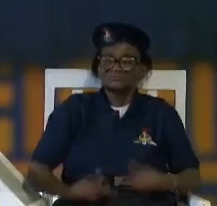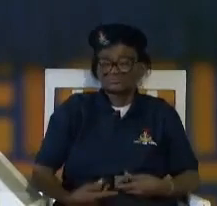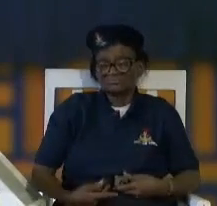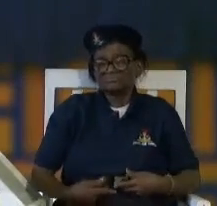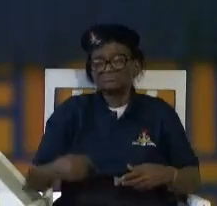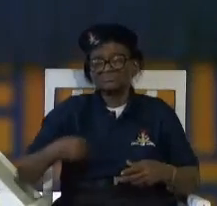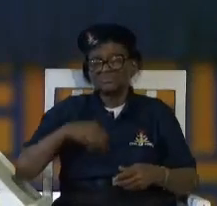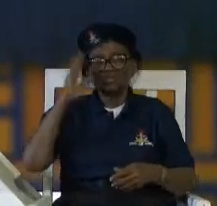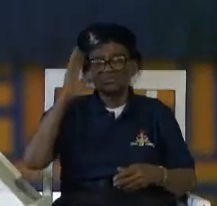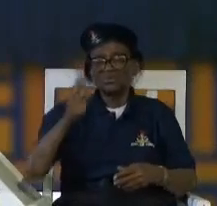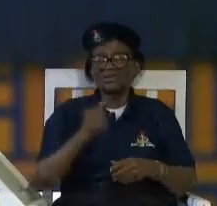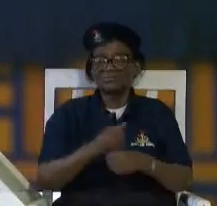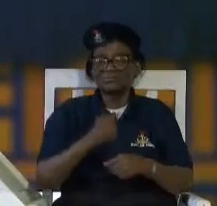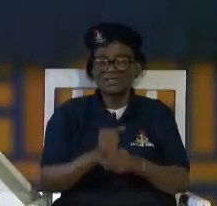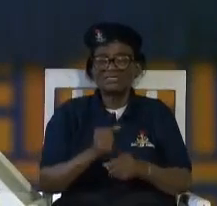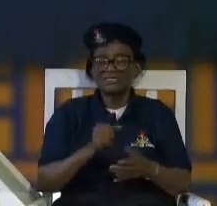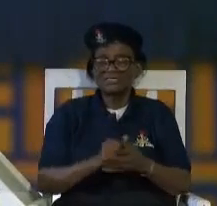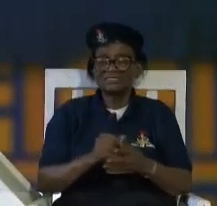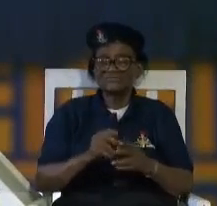We will make it very soon.